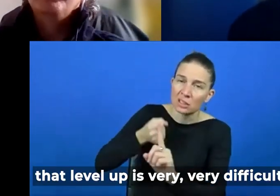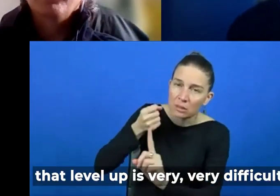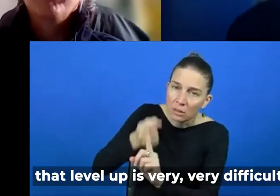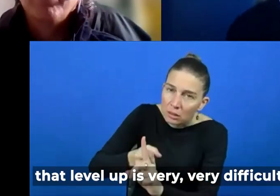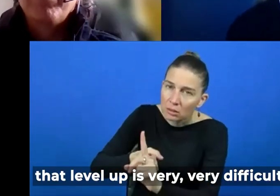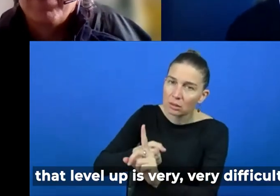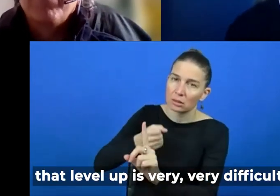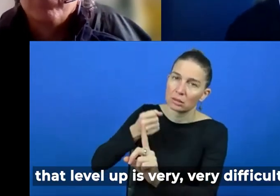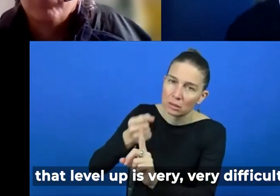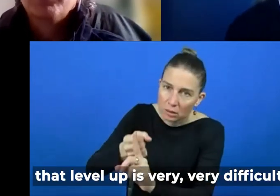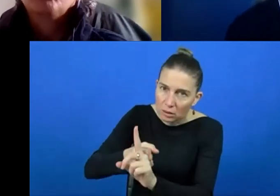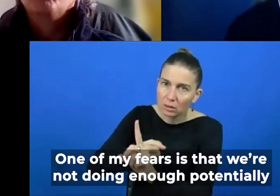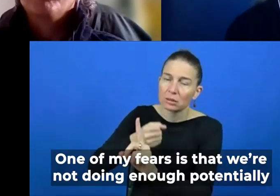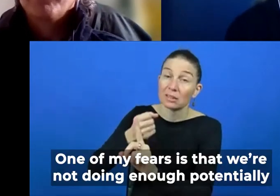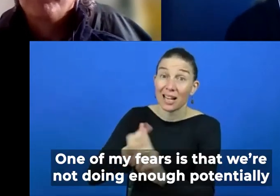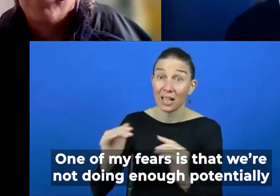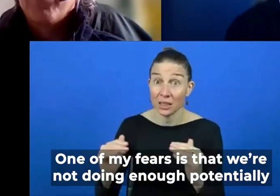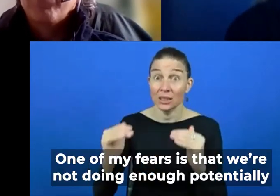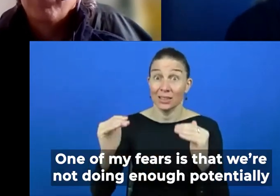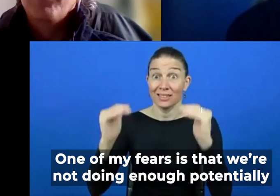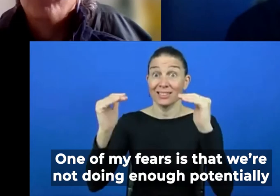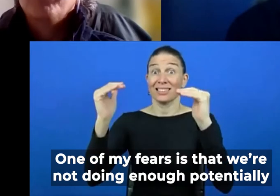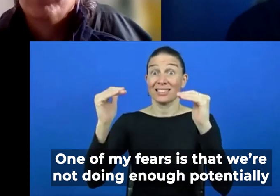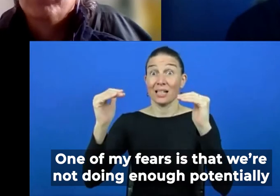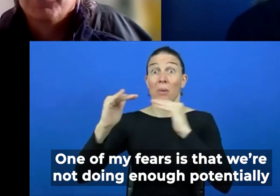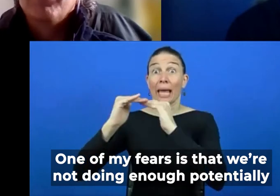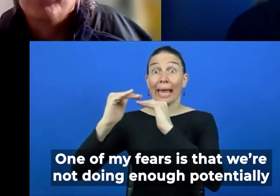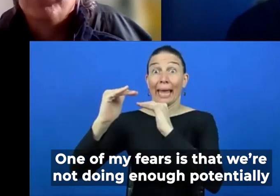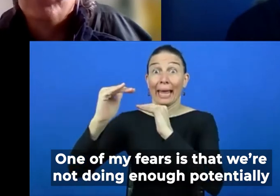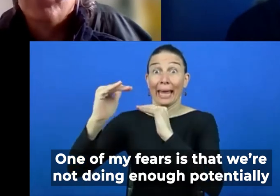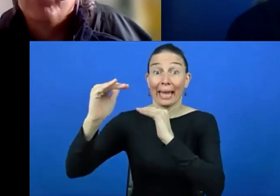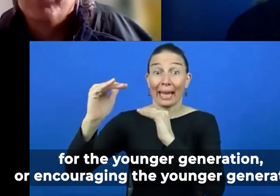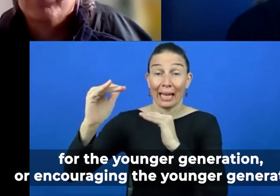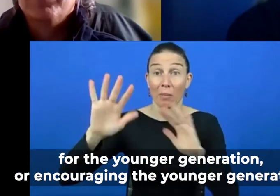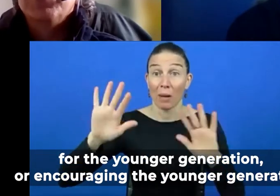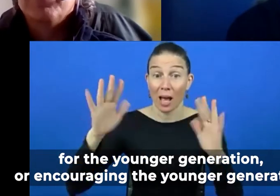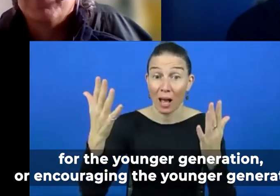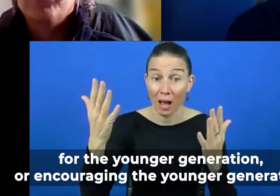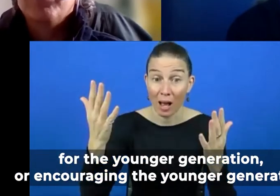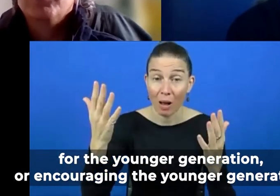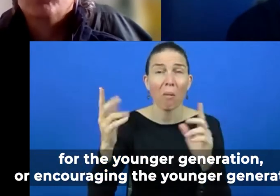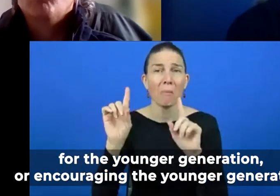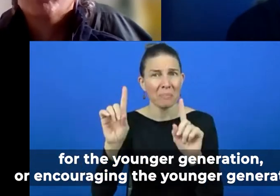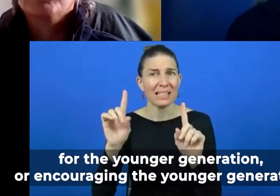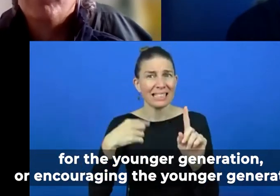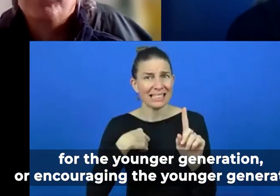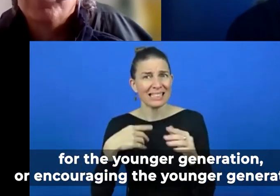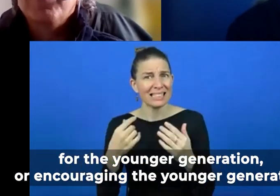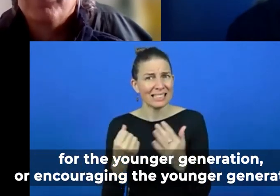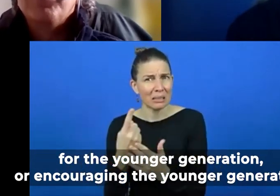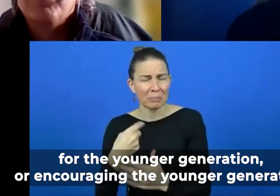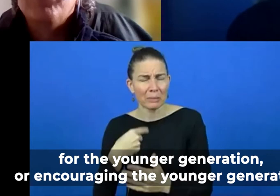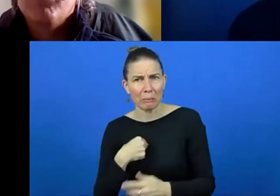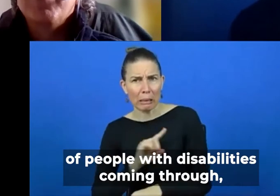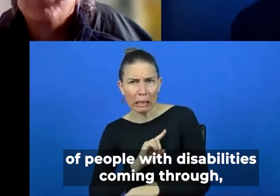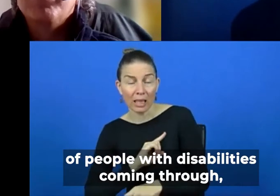up is very, very difficult. One of my fears is that we're not doing enough potentially for the younger generation, or encouraging the